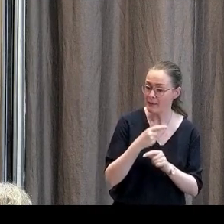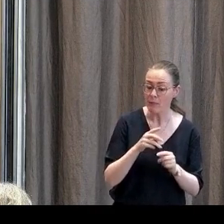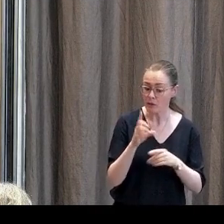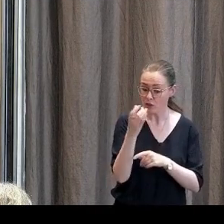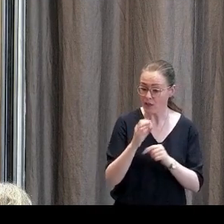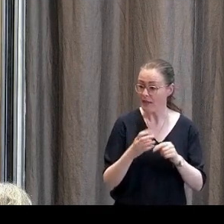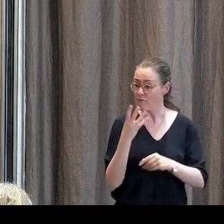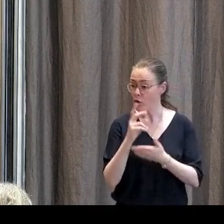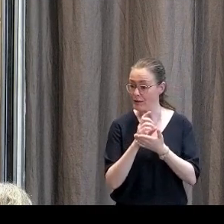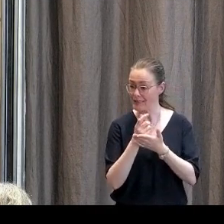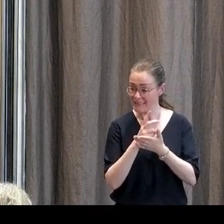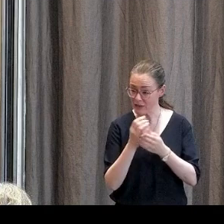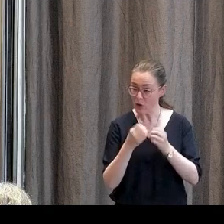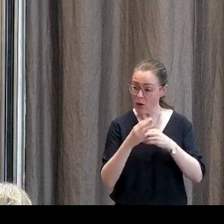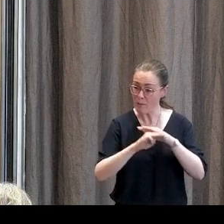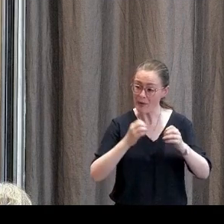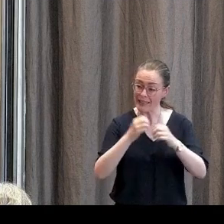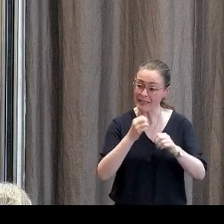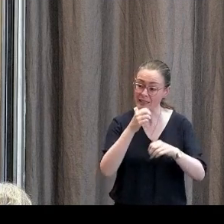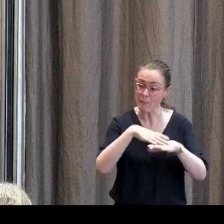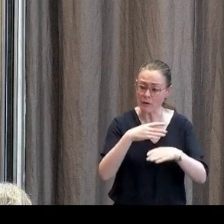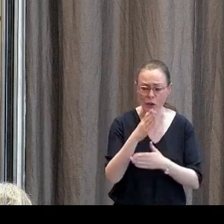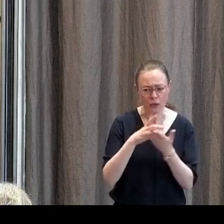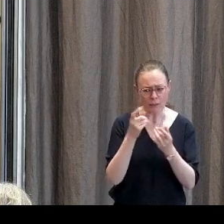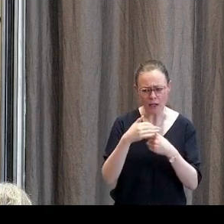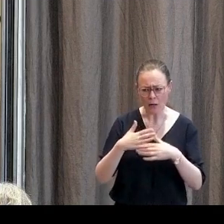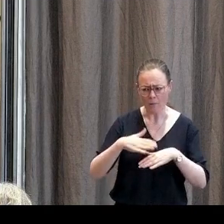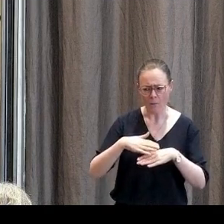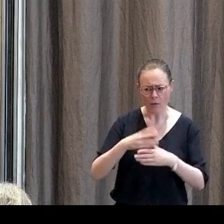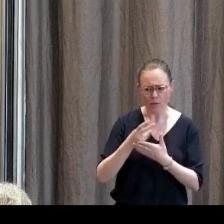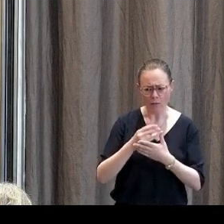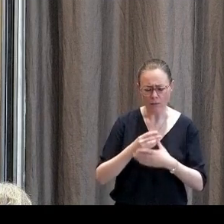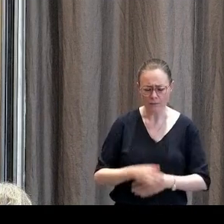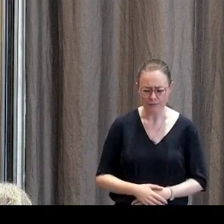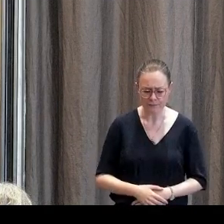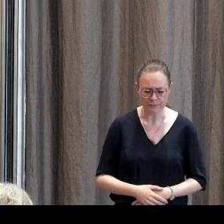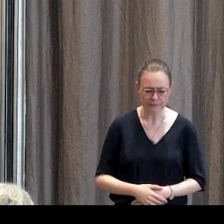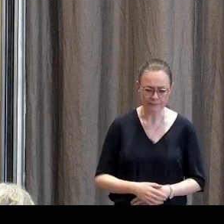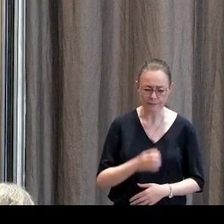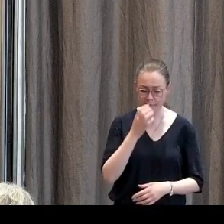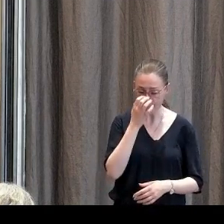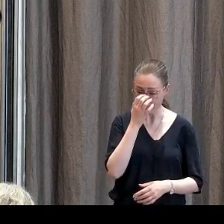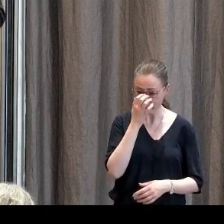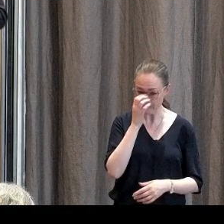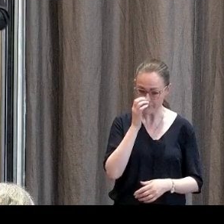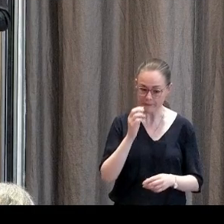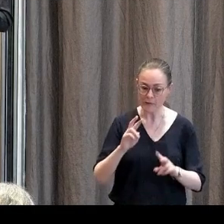or more per month. Some of the dogs have far more seizures than that. And this was run as a